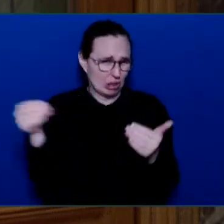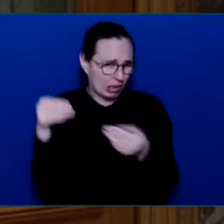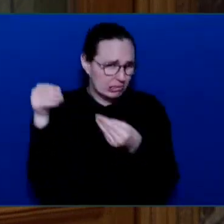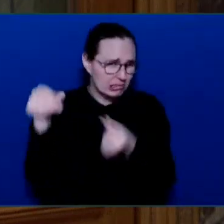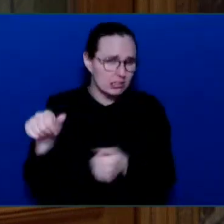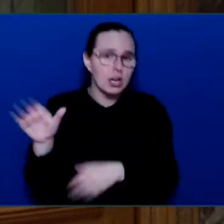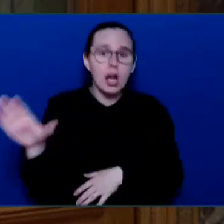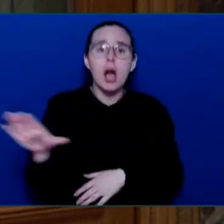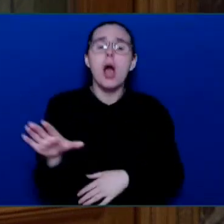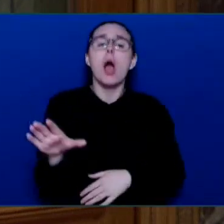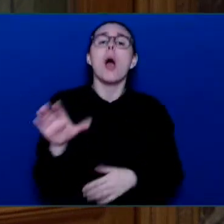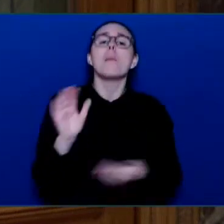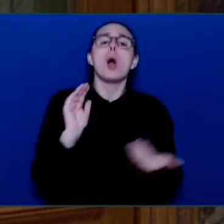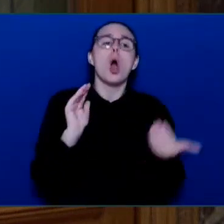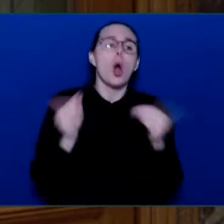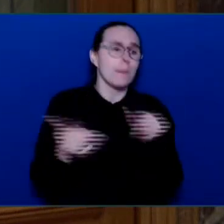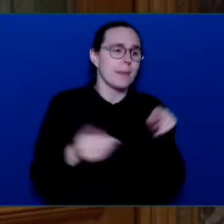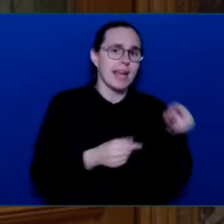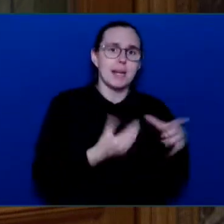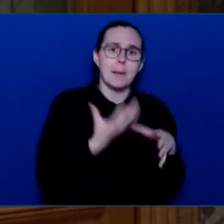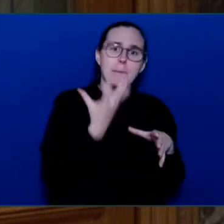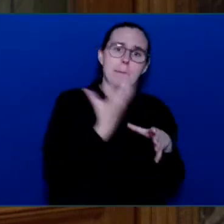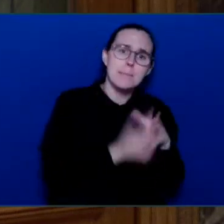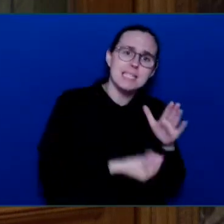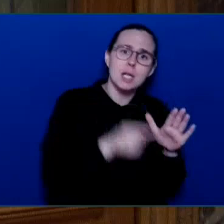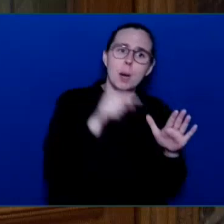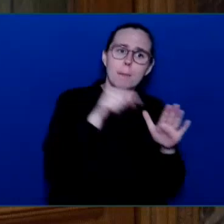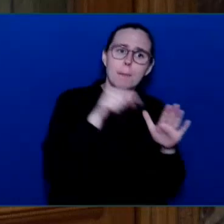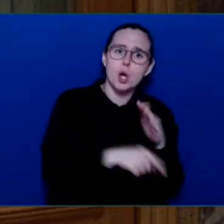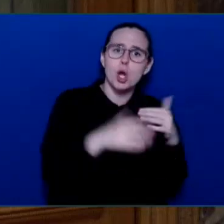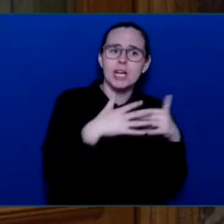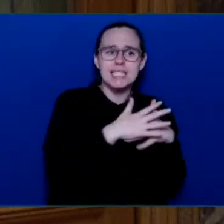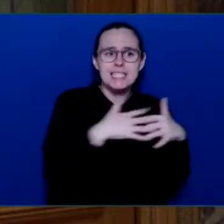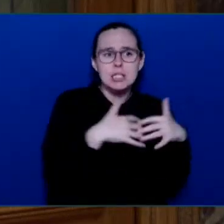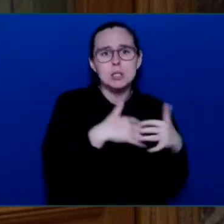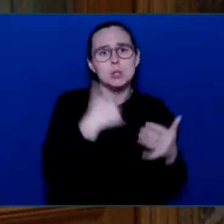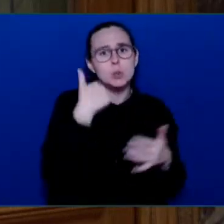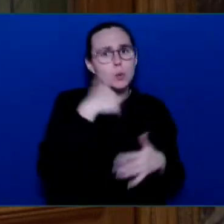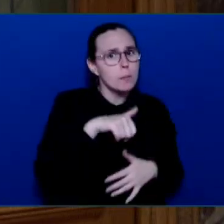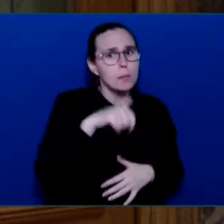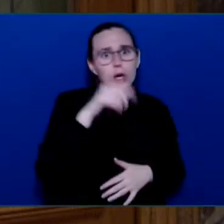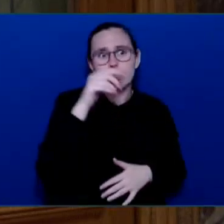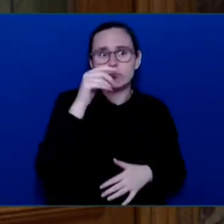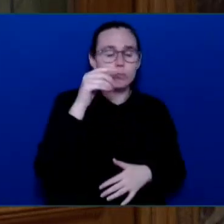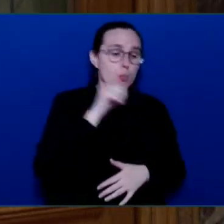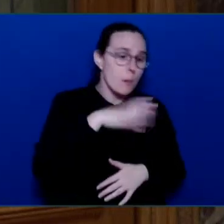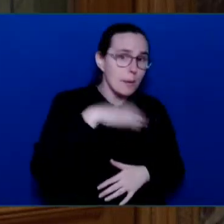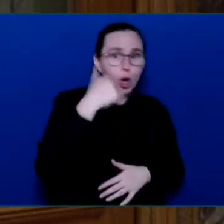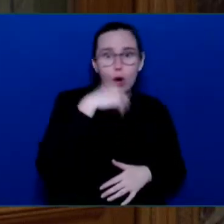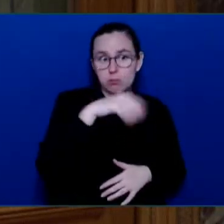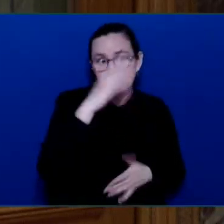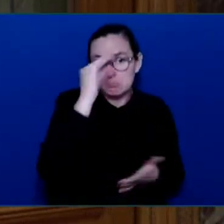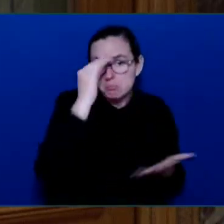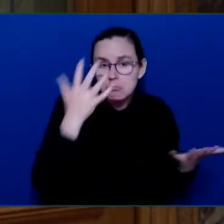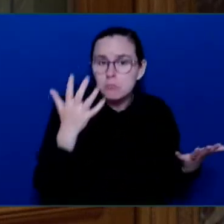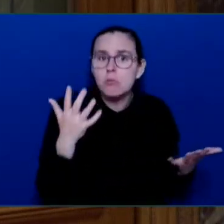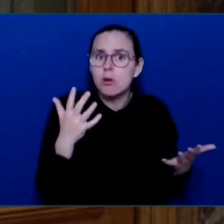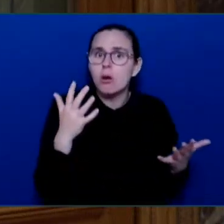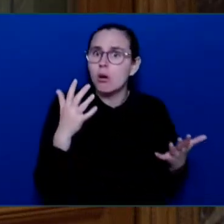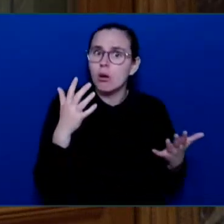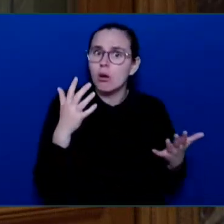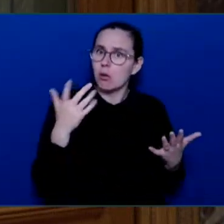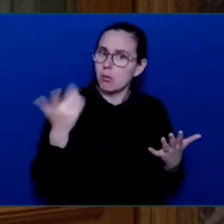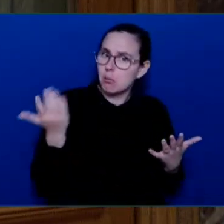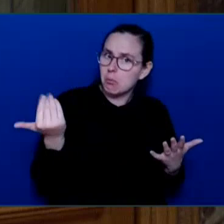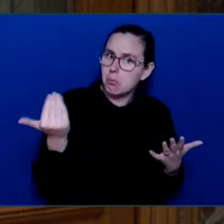Speaker, that's where the NDP actually show where they really stand. Because that money, as paltry as it is buried